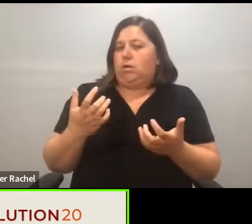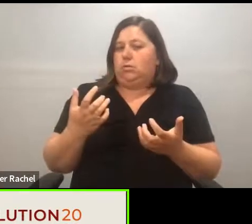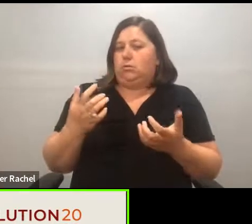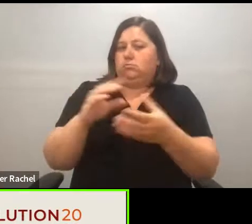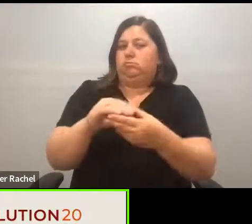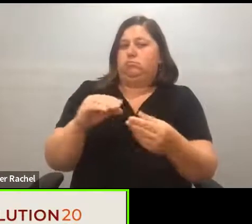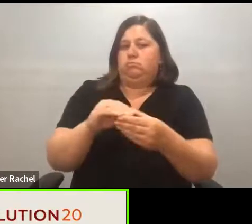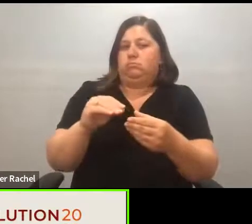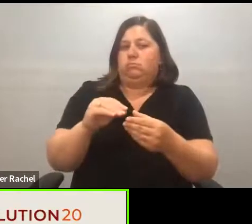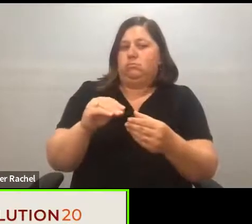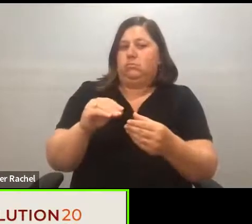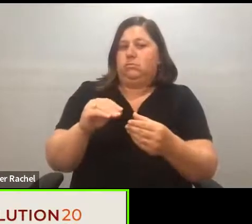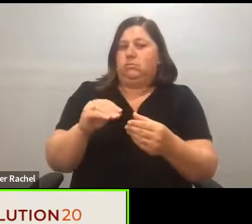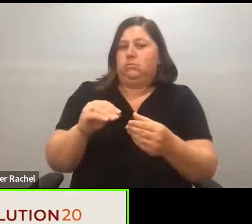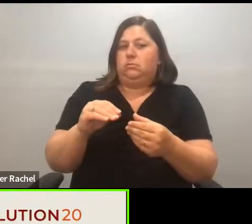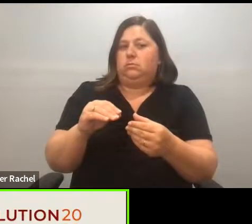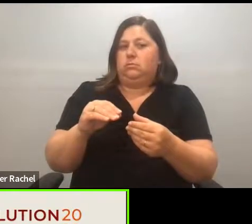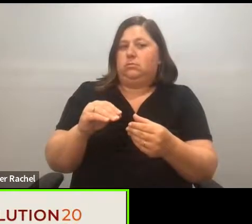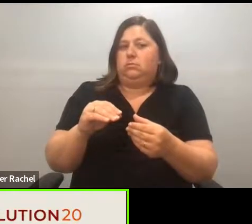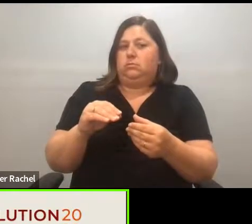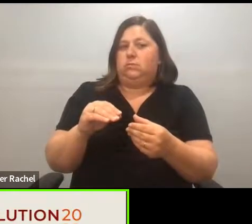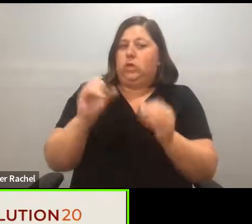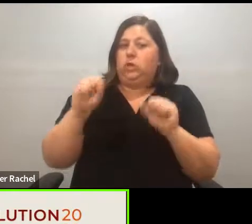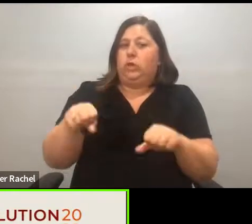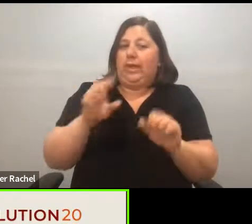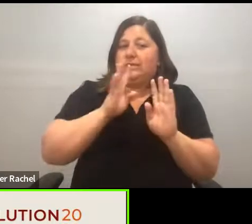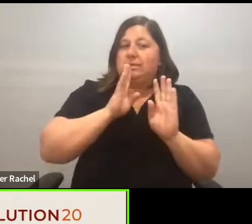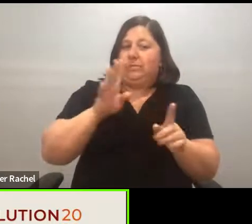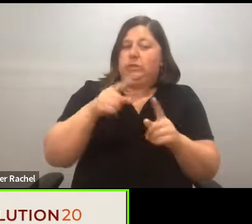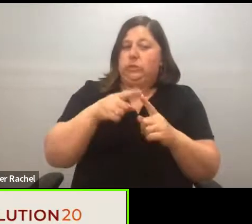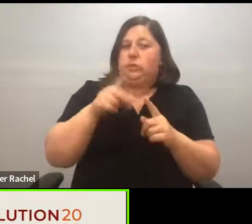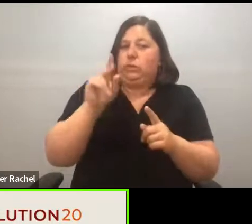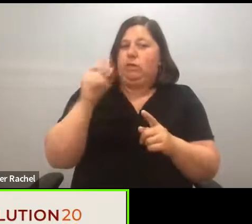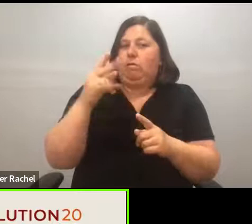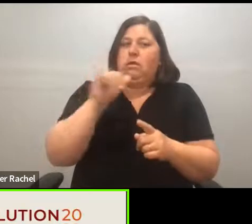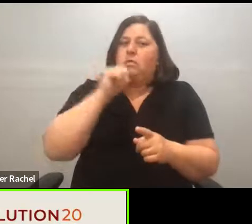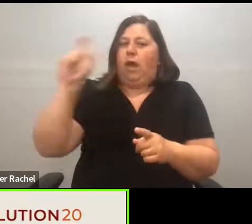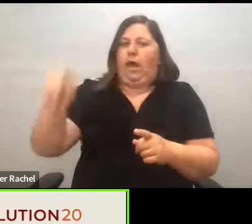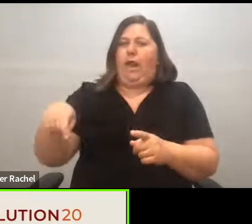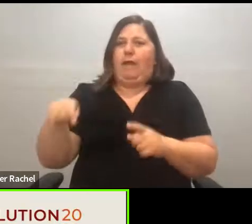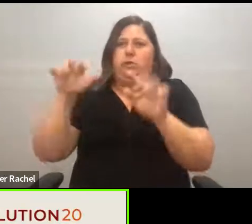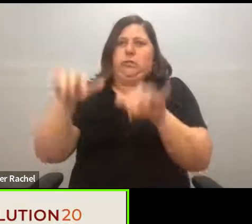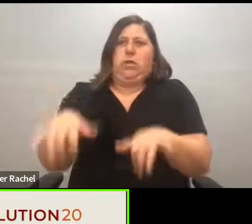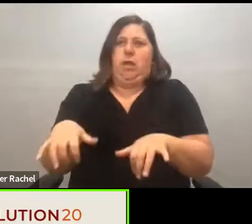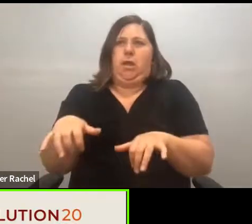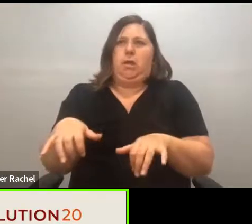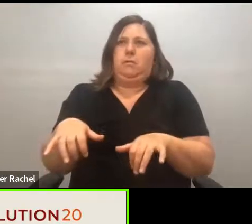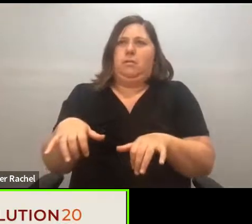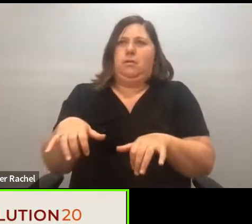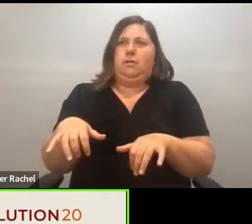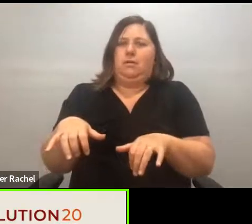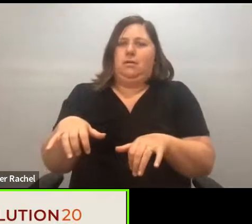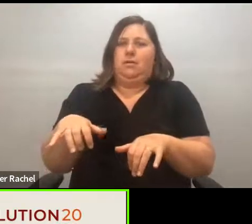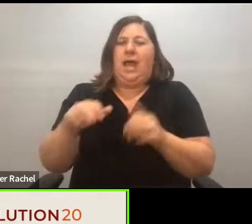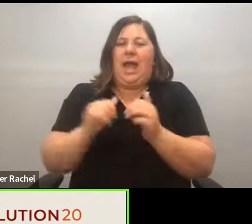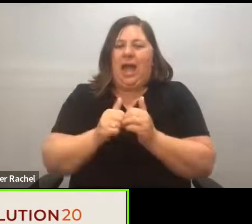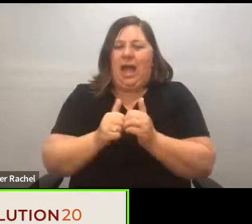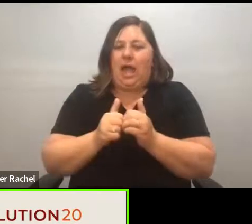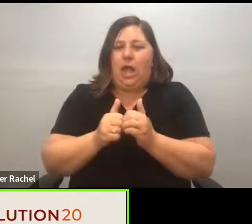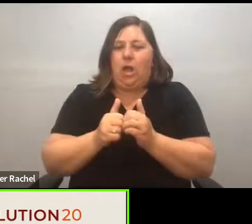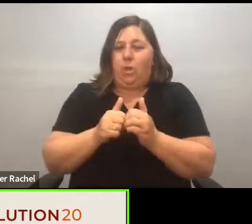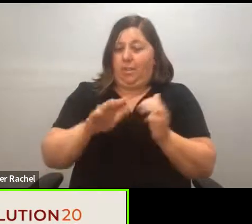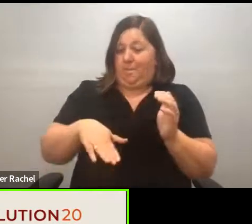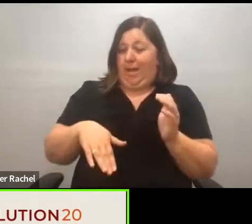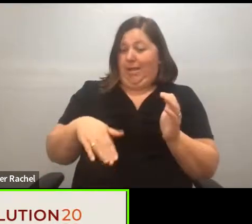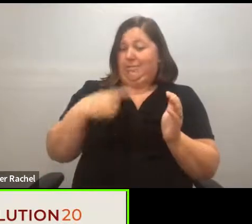talk directly to Kathy and unmute, you do have the ability to do that. On the left of Q&A, it says raise hand. So if you just